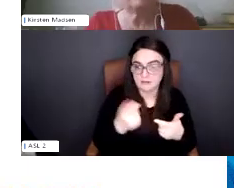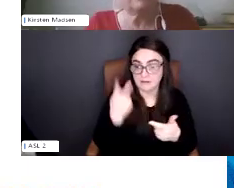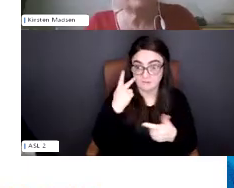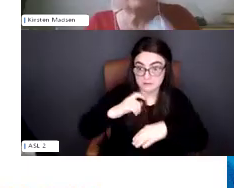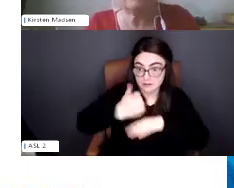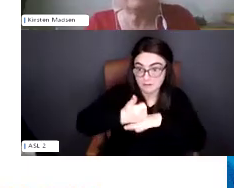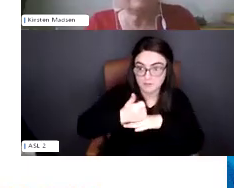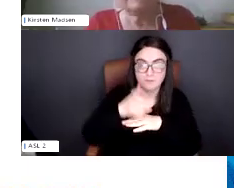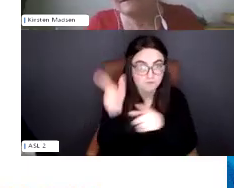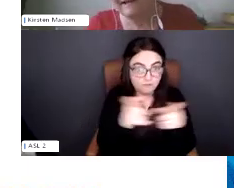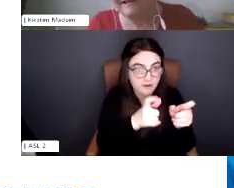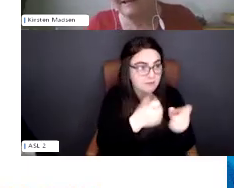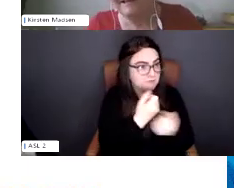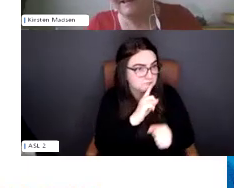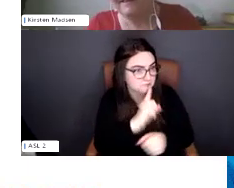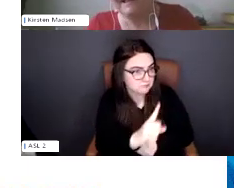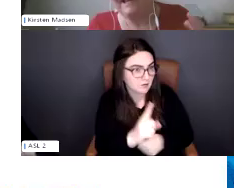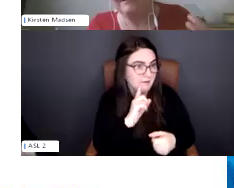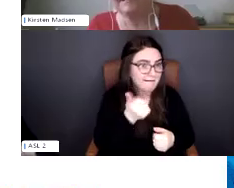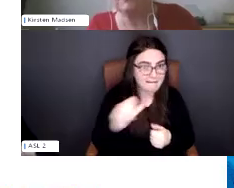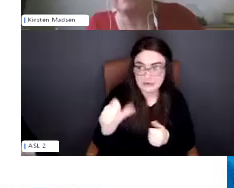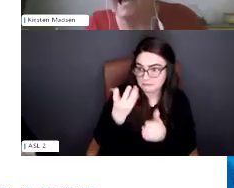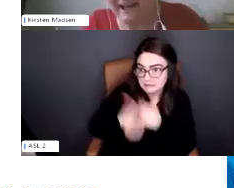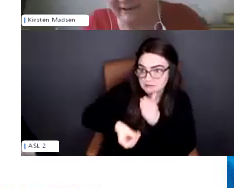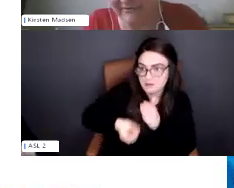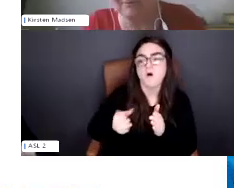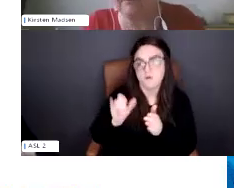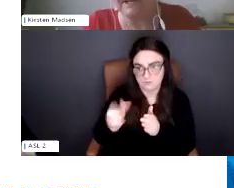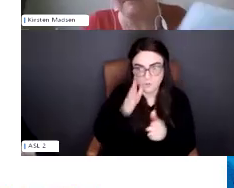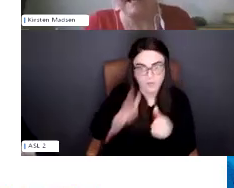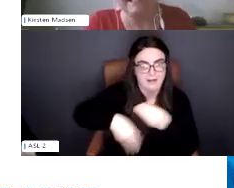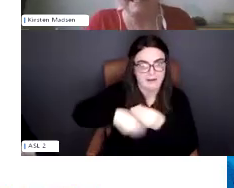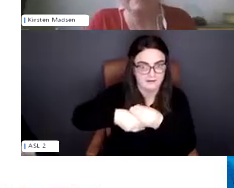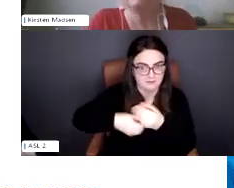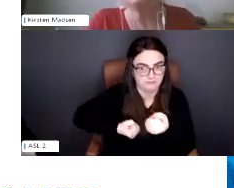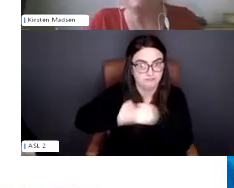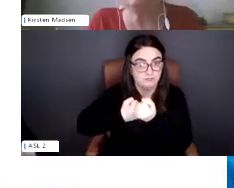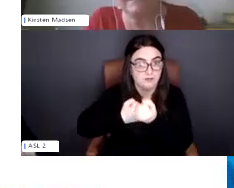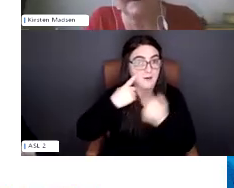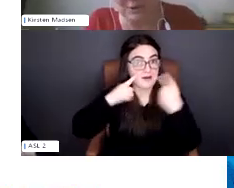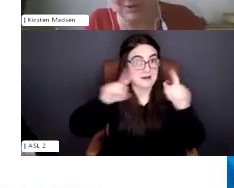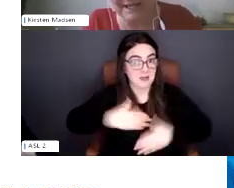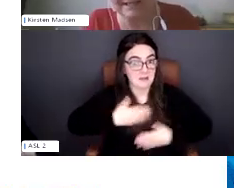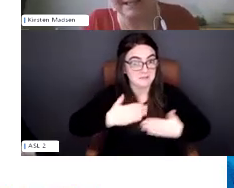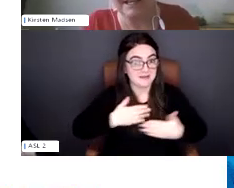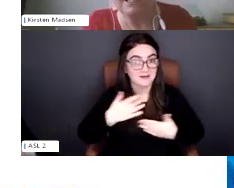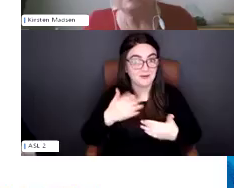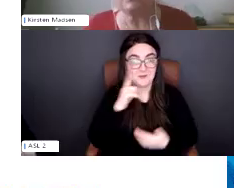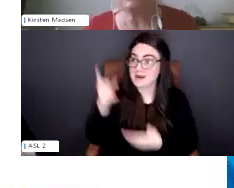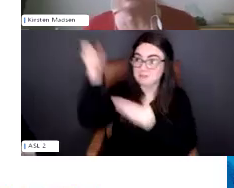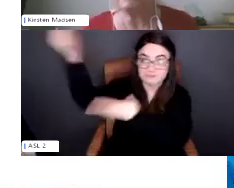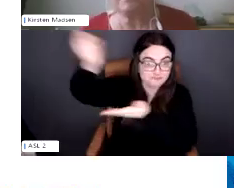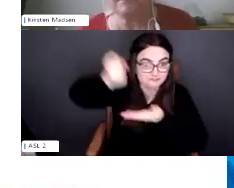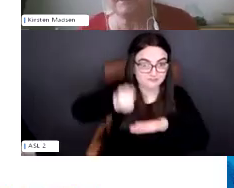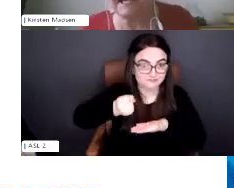I will also love to announce that we have been funded to update the toolkit. So